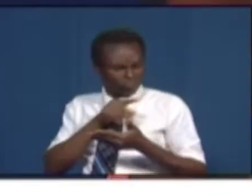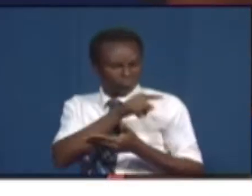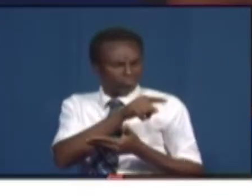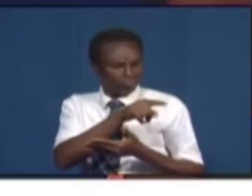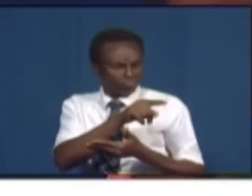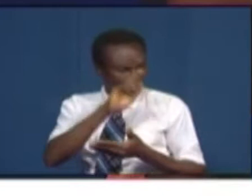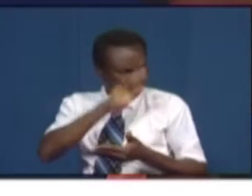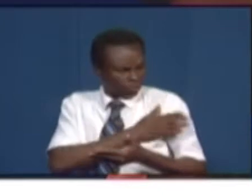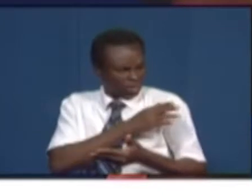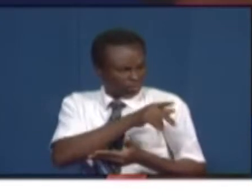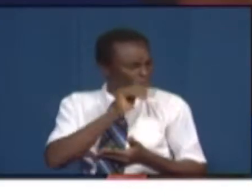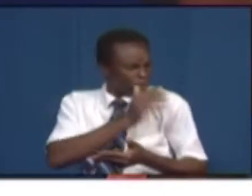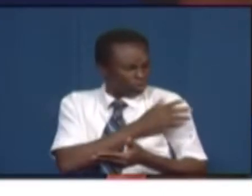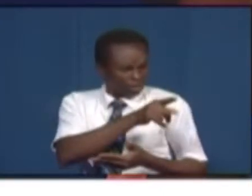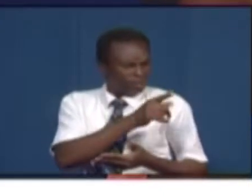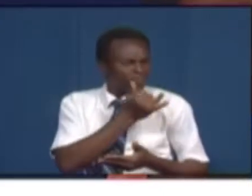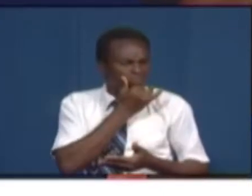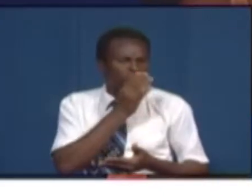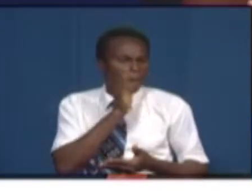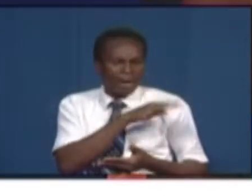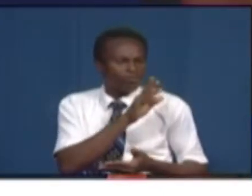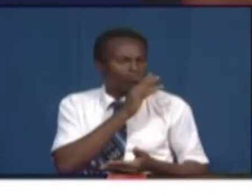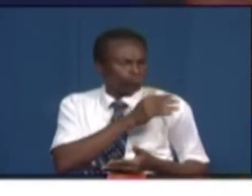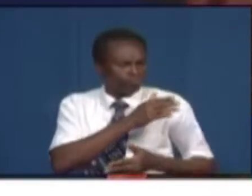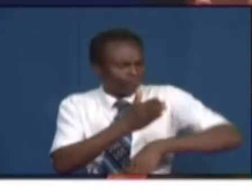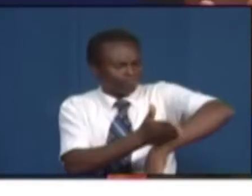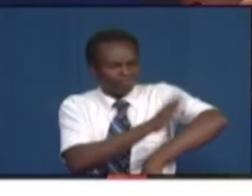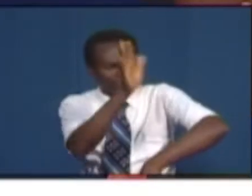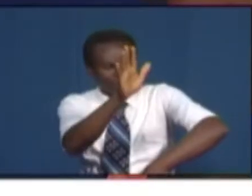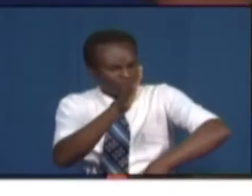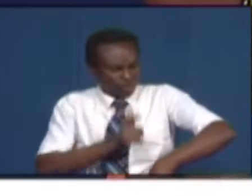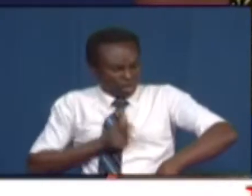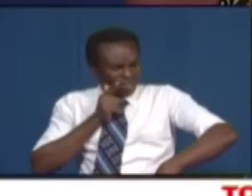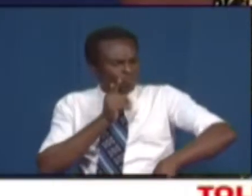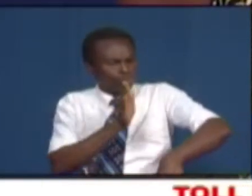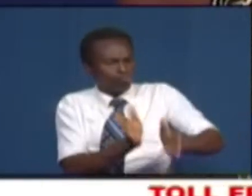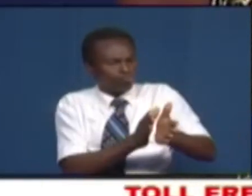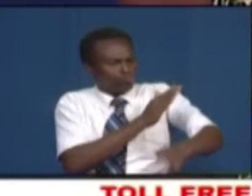for me. And then as adolescents too, it's that stage that